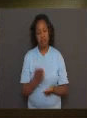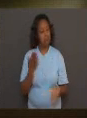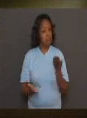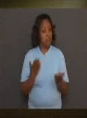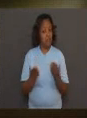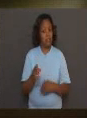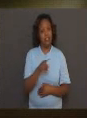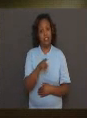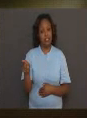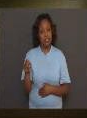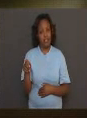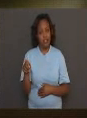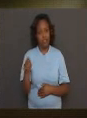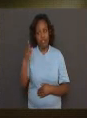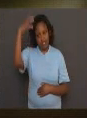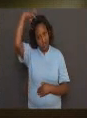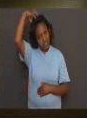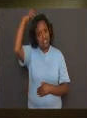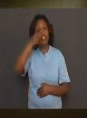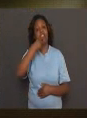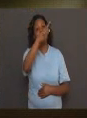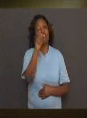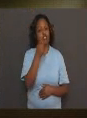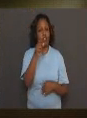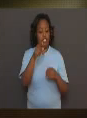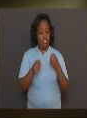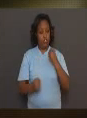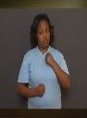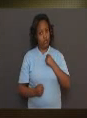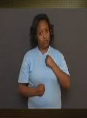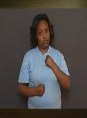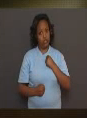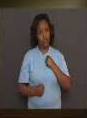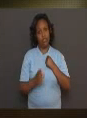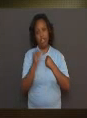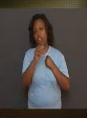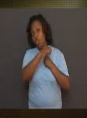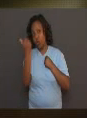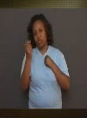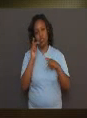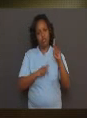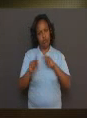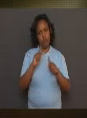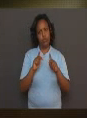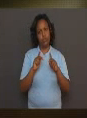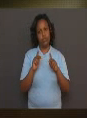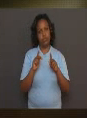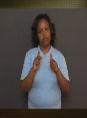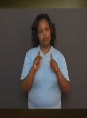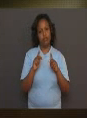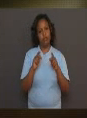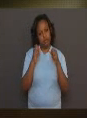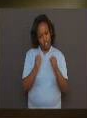Perhaps you would tell your government that soldiers, as well as other people working in positions